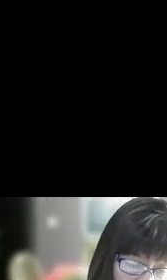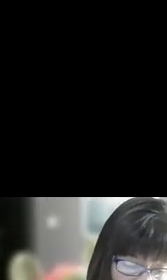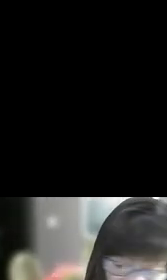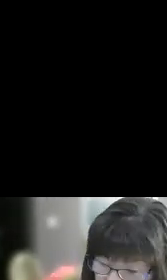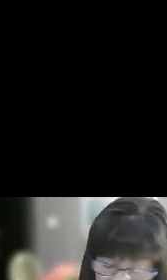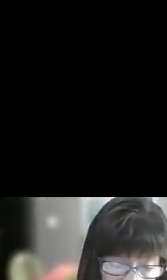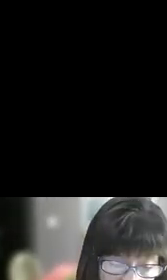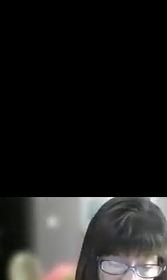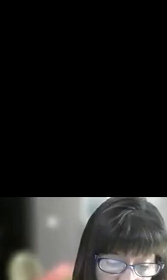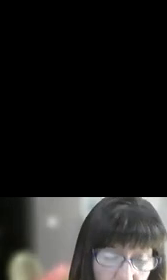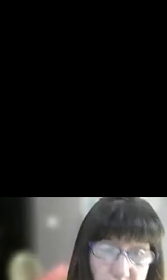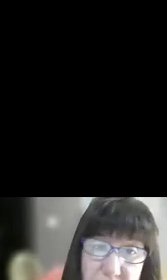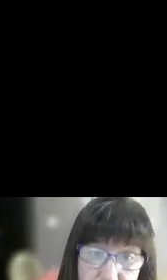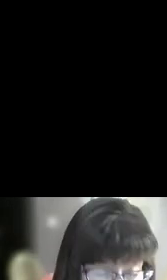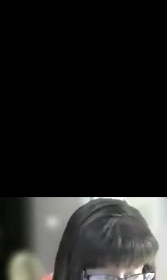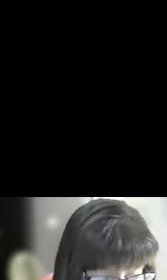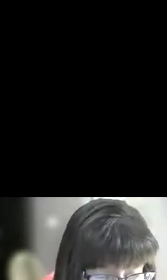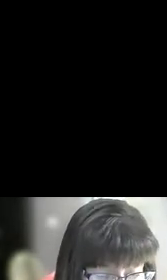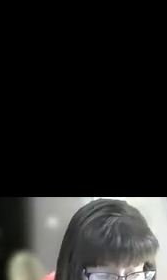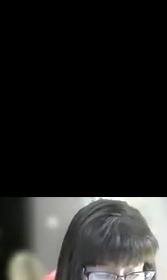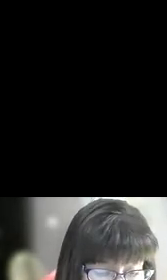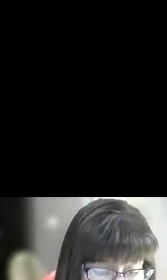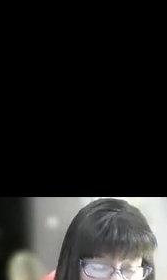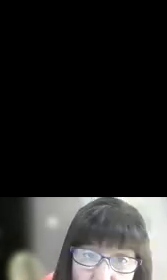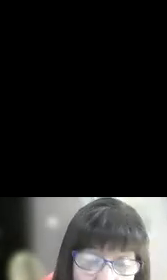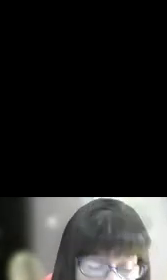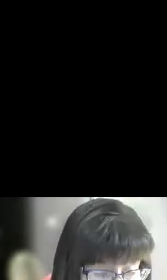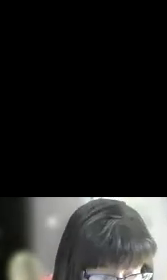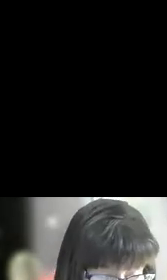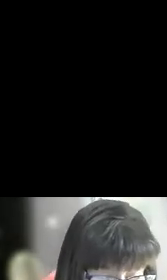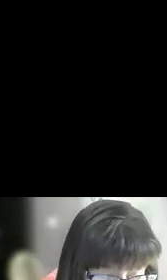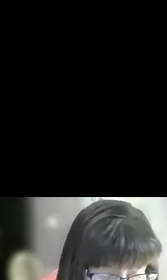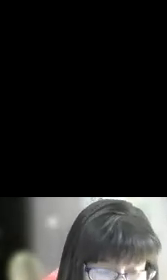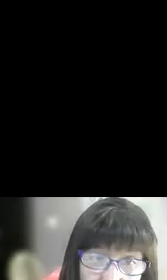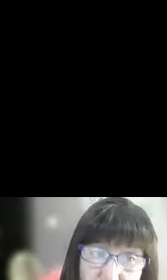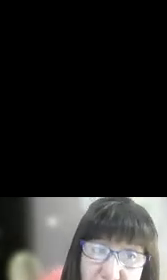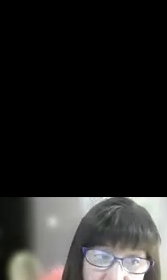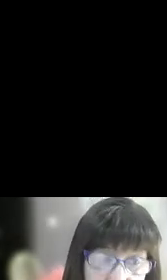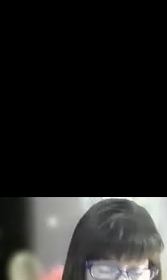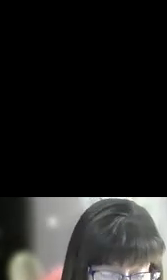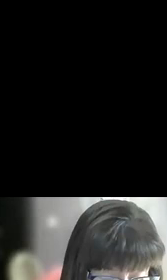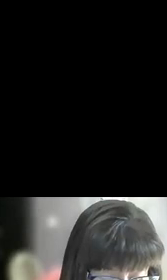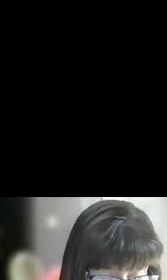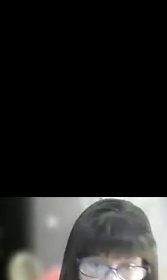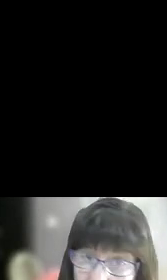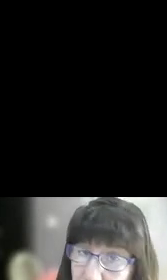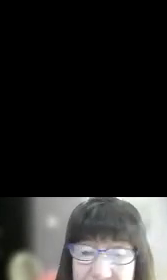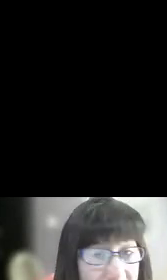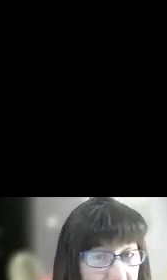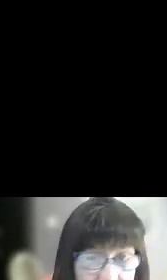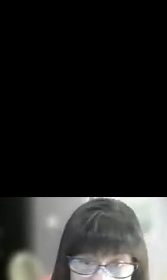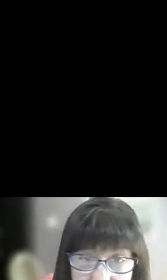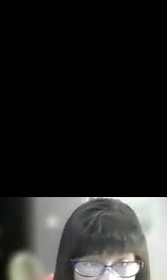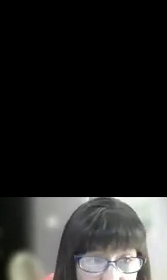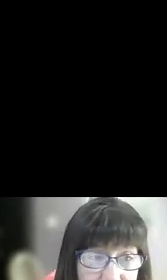There's two main ways to stay on top of your degree planning. Be sure to go back regularly and review the academic calendar. I